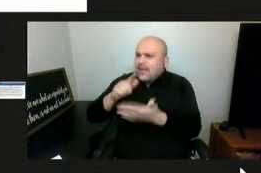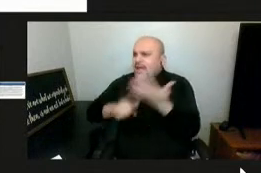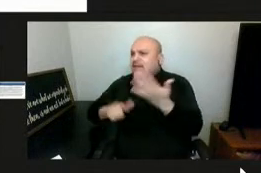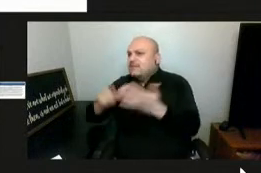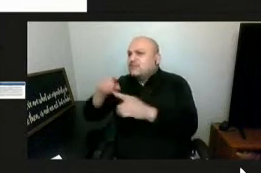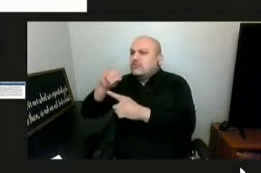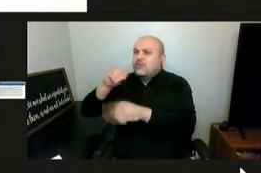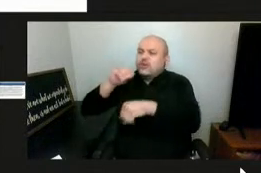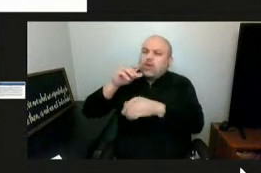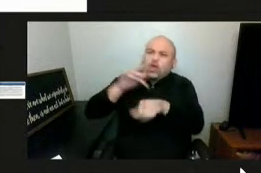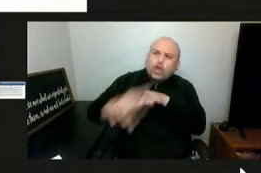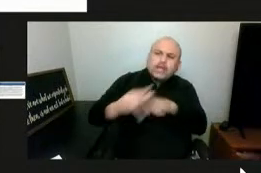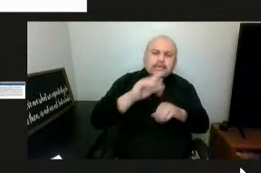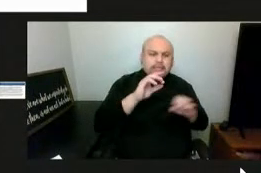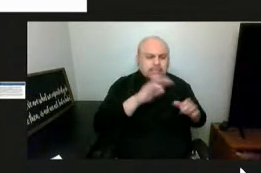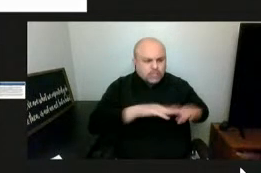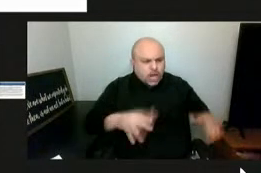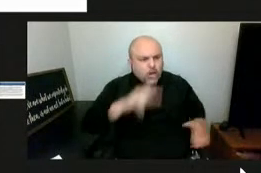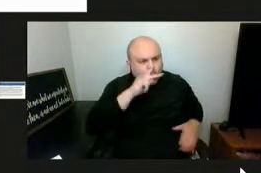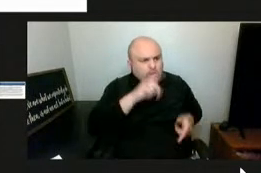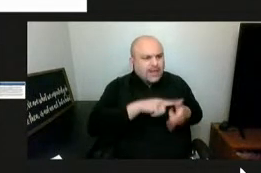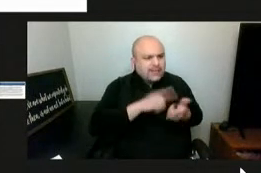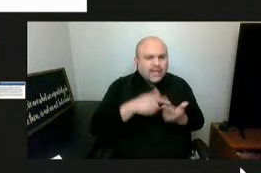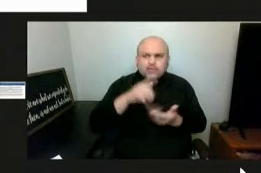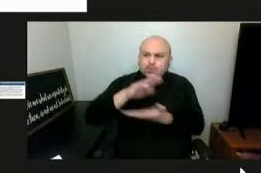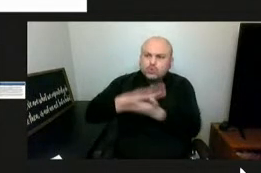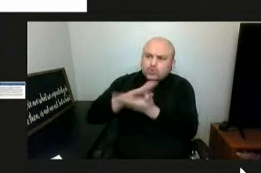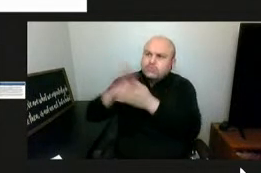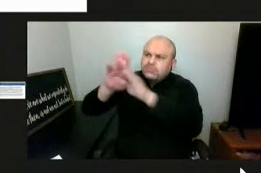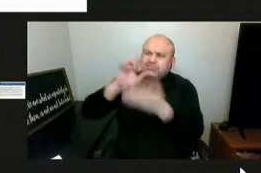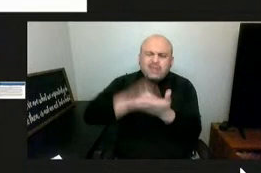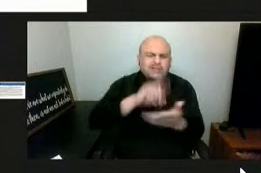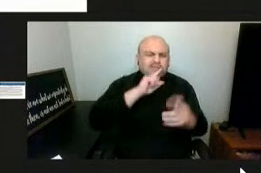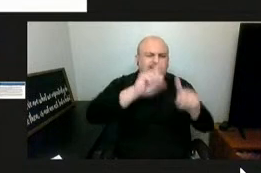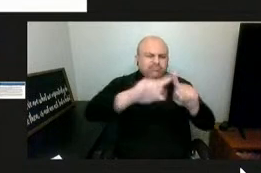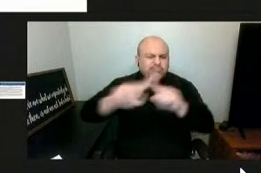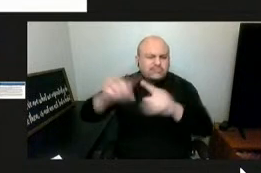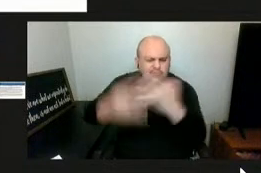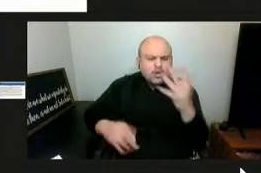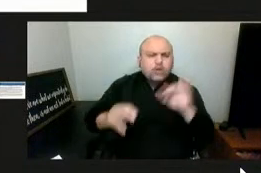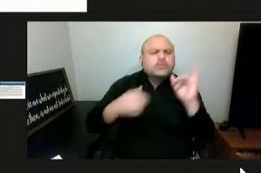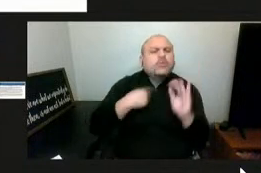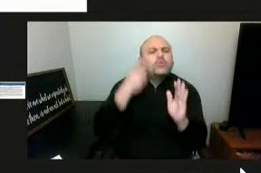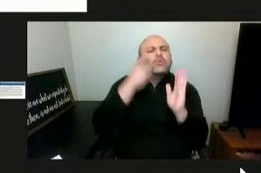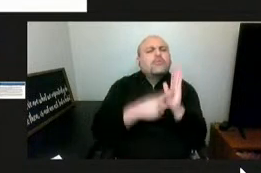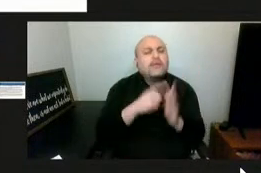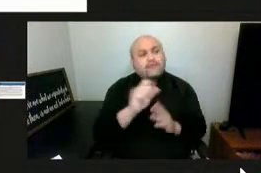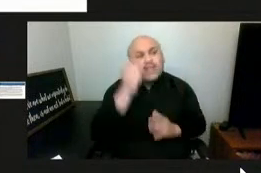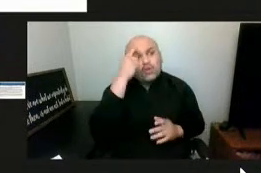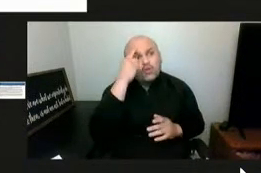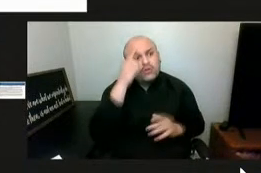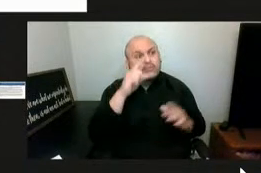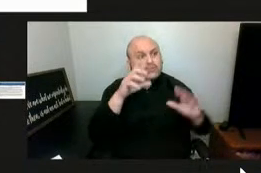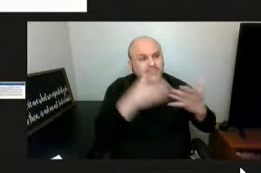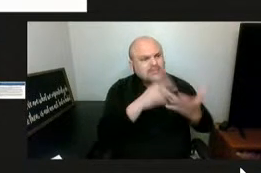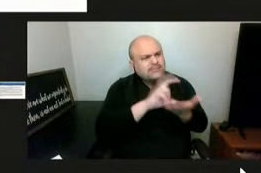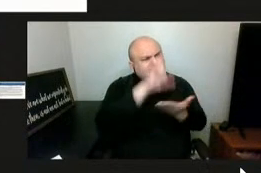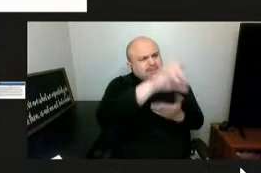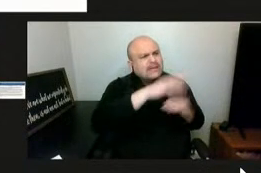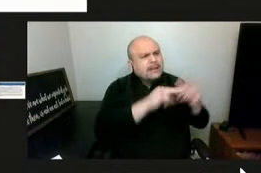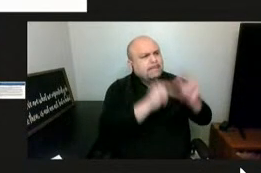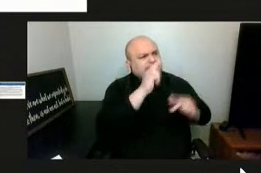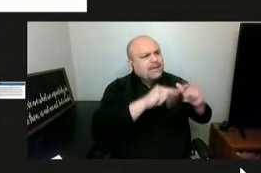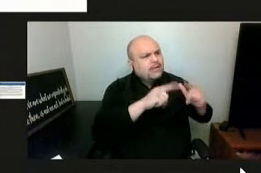programs, suspension rates, things to that effect. We also recommend that the federal government invest in building states' capacity